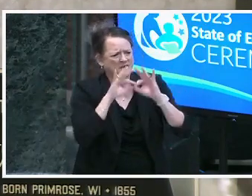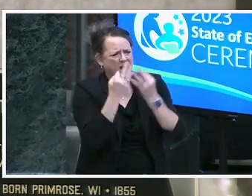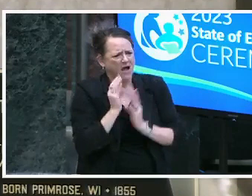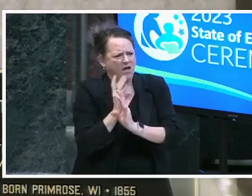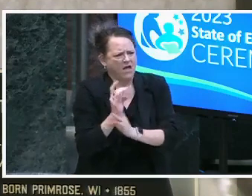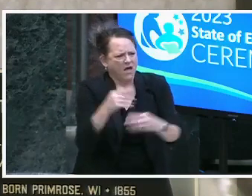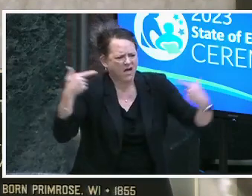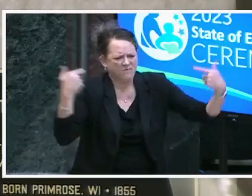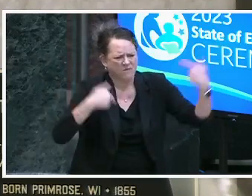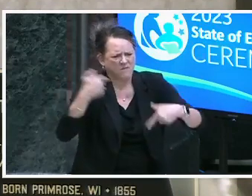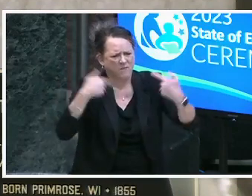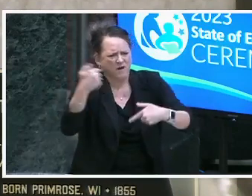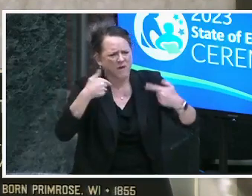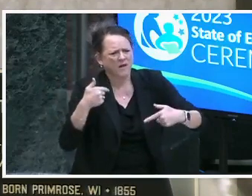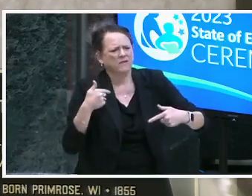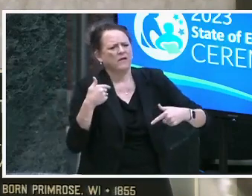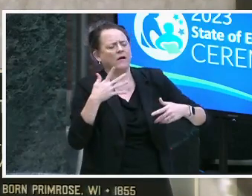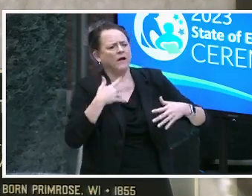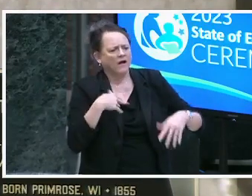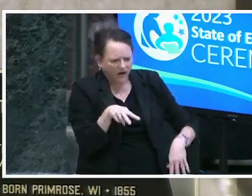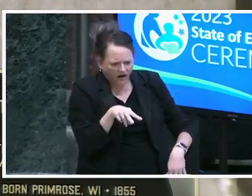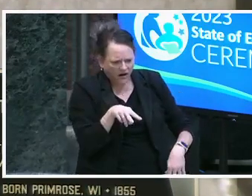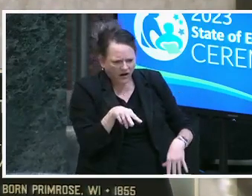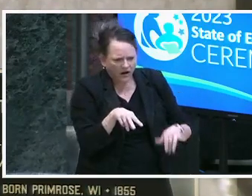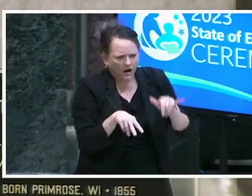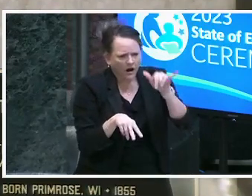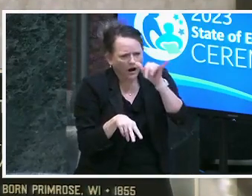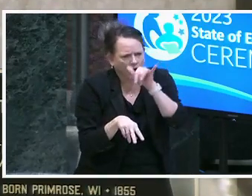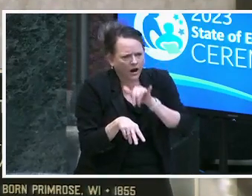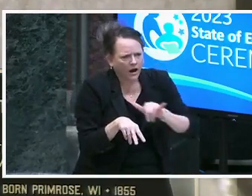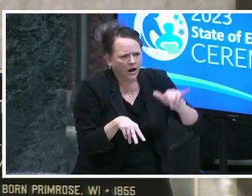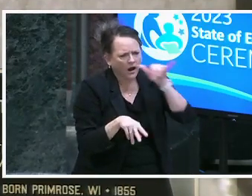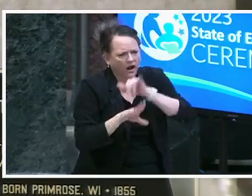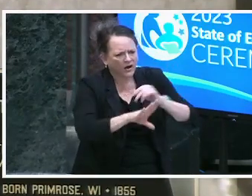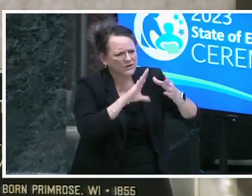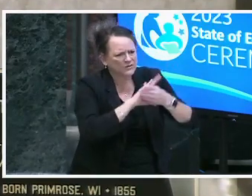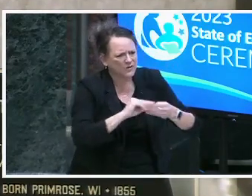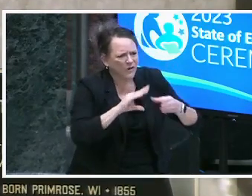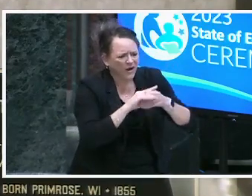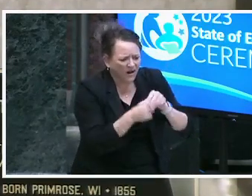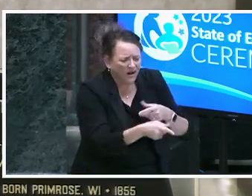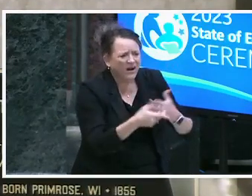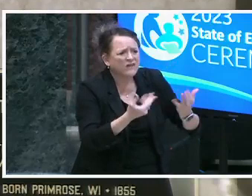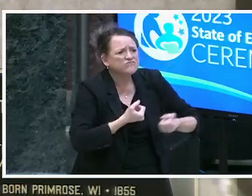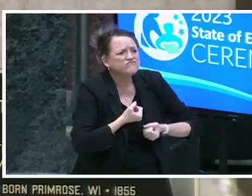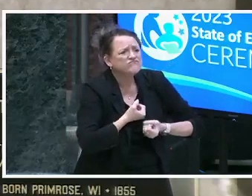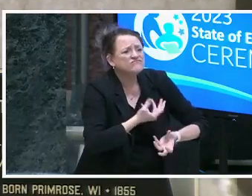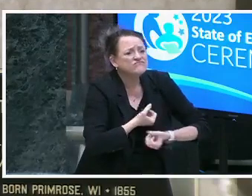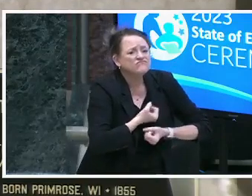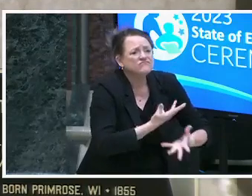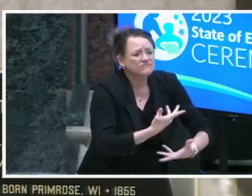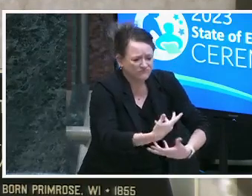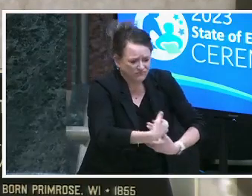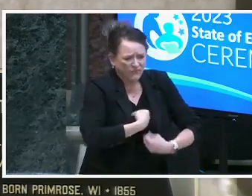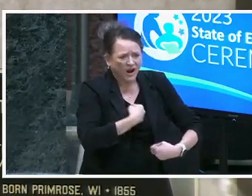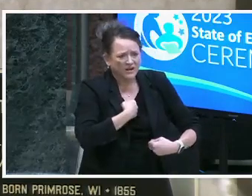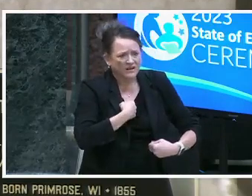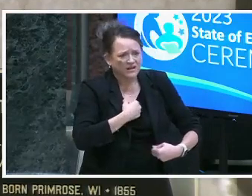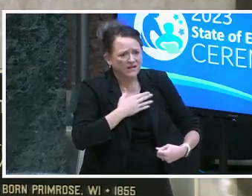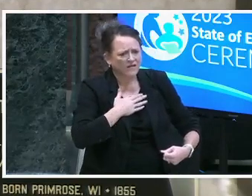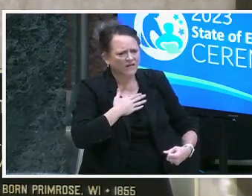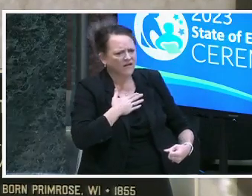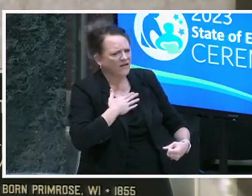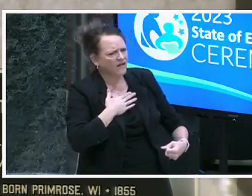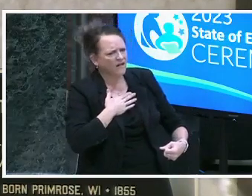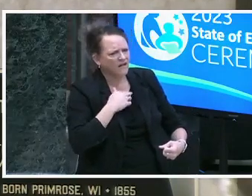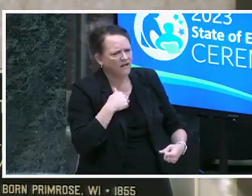there, receiving the gift of this student's trust and bravery and boldness, and I